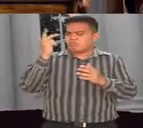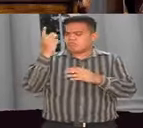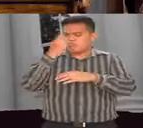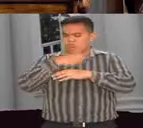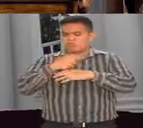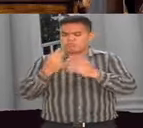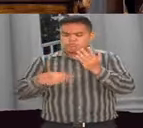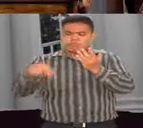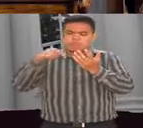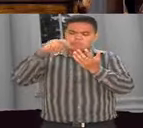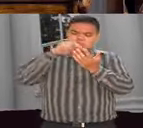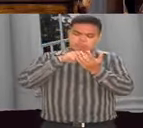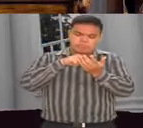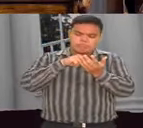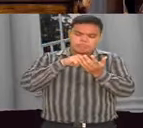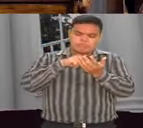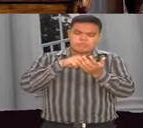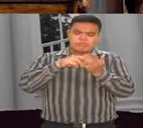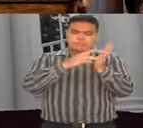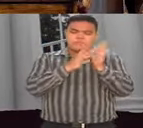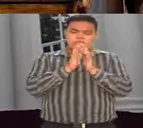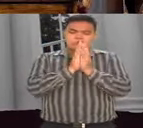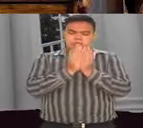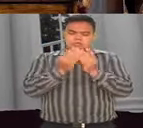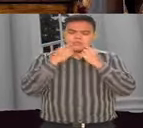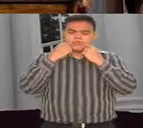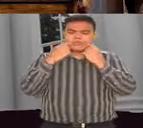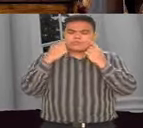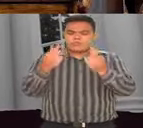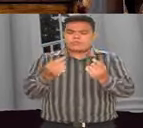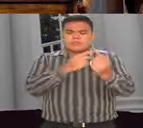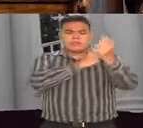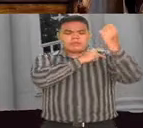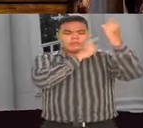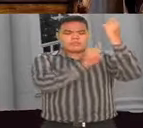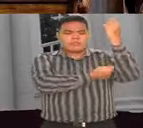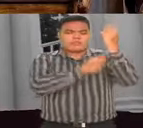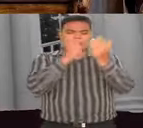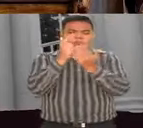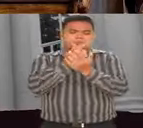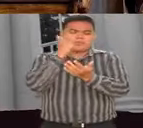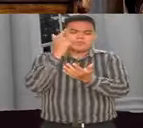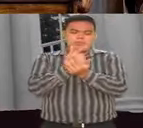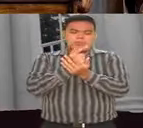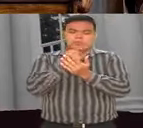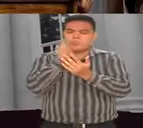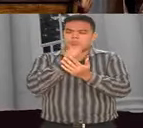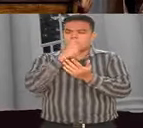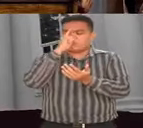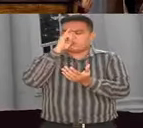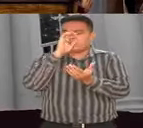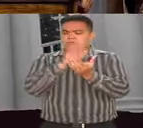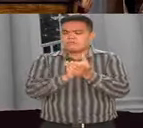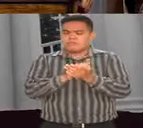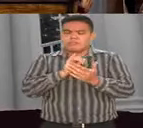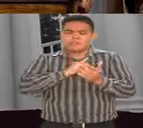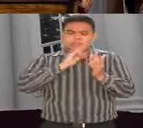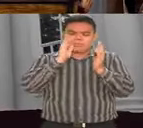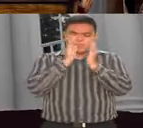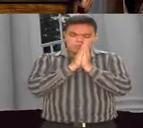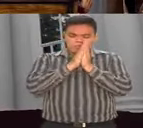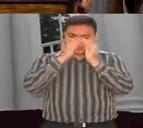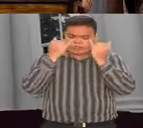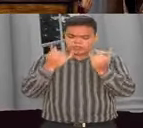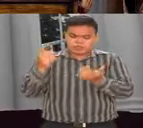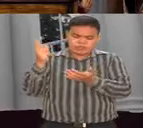again. Lord, this is, as your word says, the power of the gospel to them that believe. Lord, I pray that